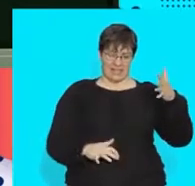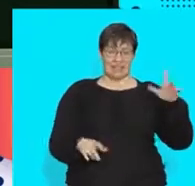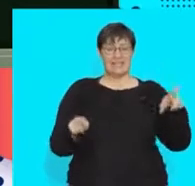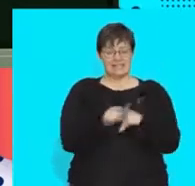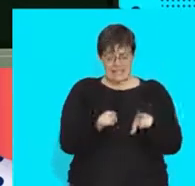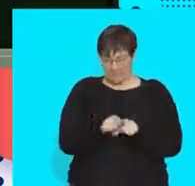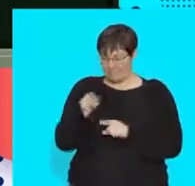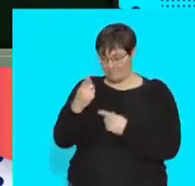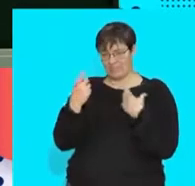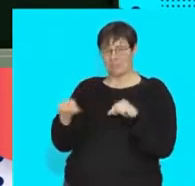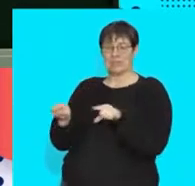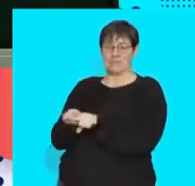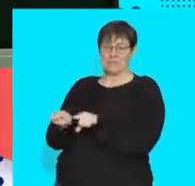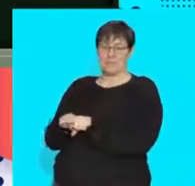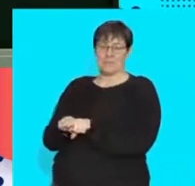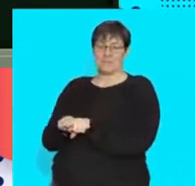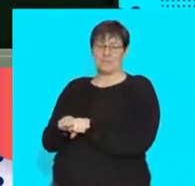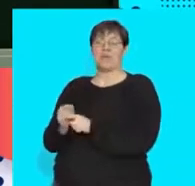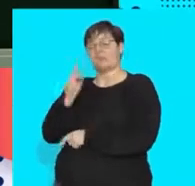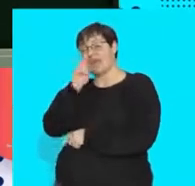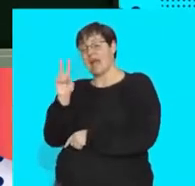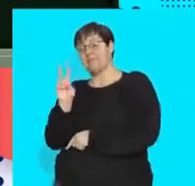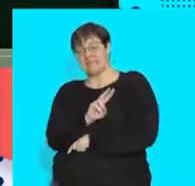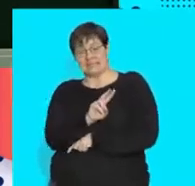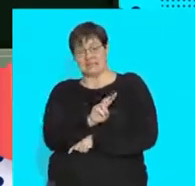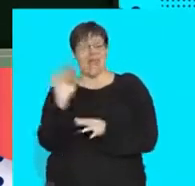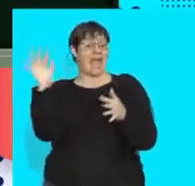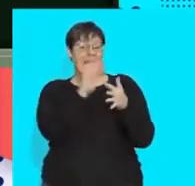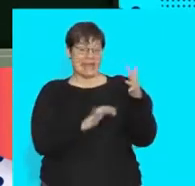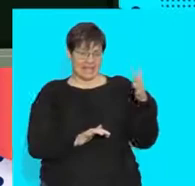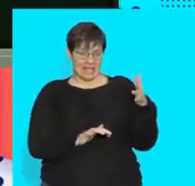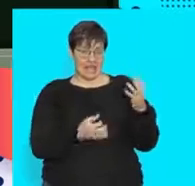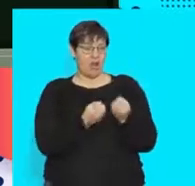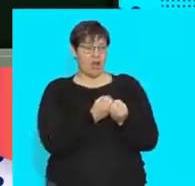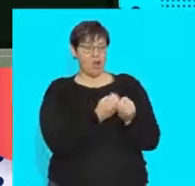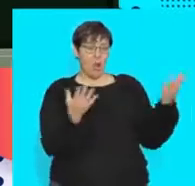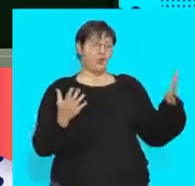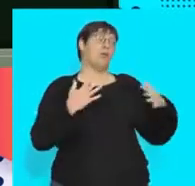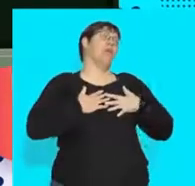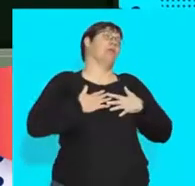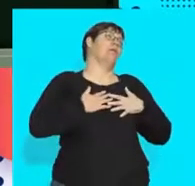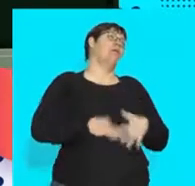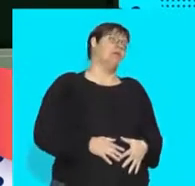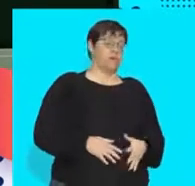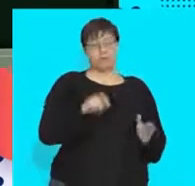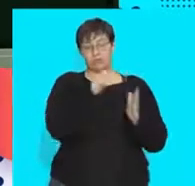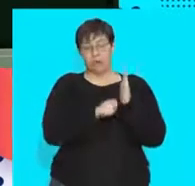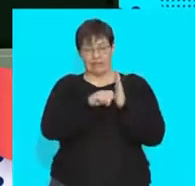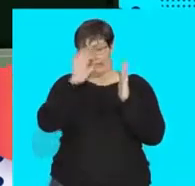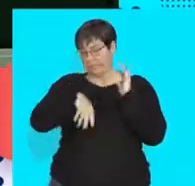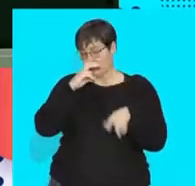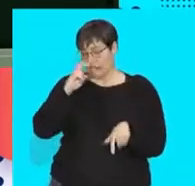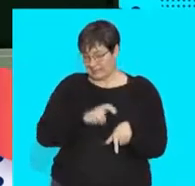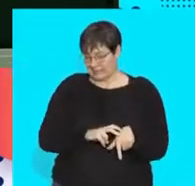also done, but you're going to see now that instead of the essay, and I think a lot of you are breathing a sigh of relief, right, there are going